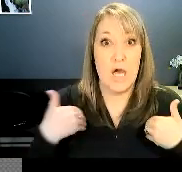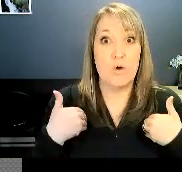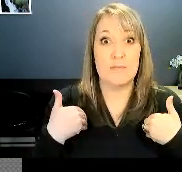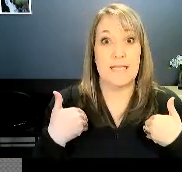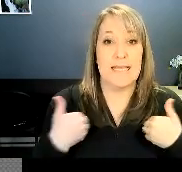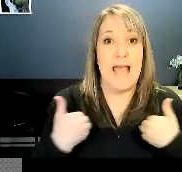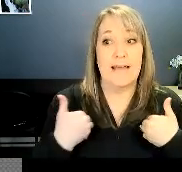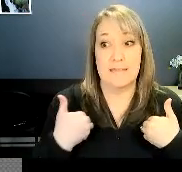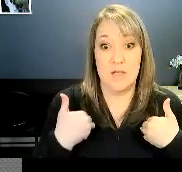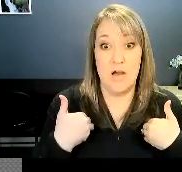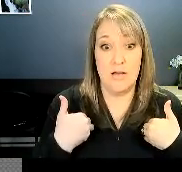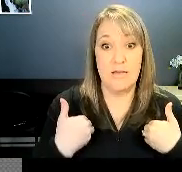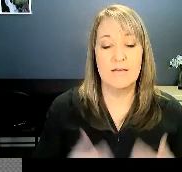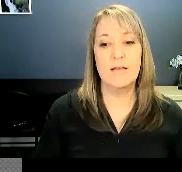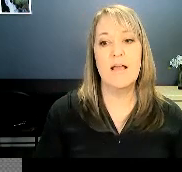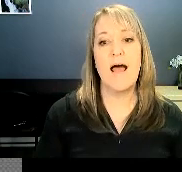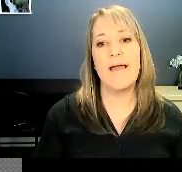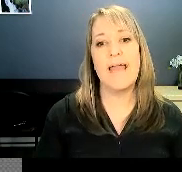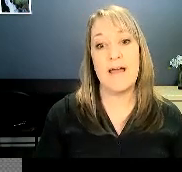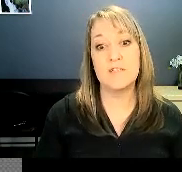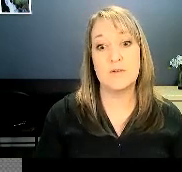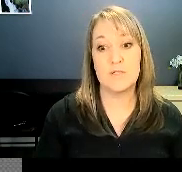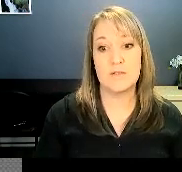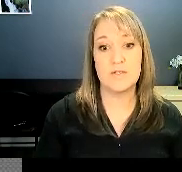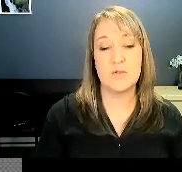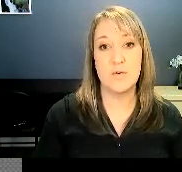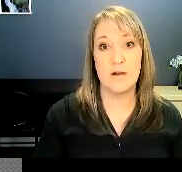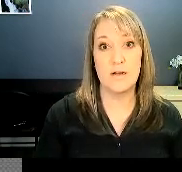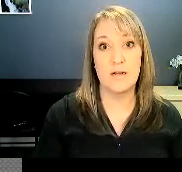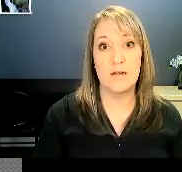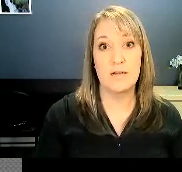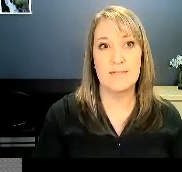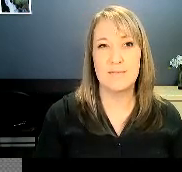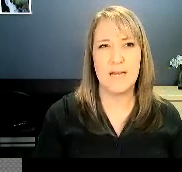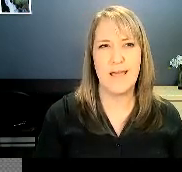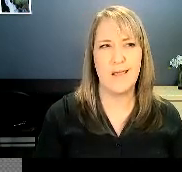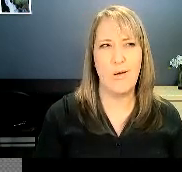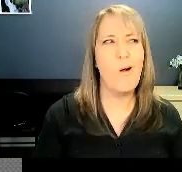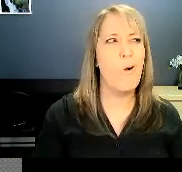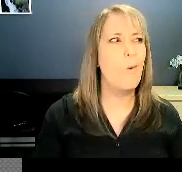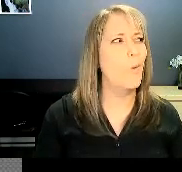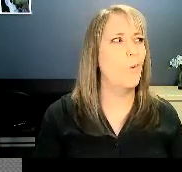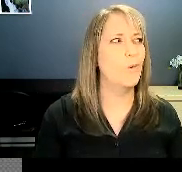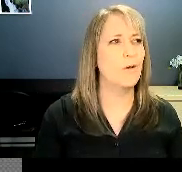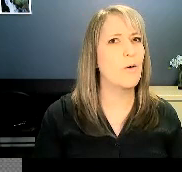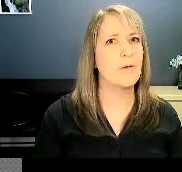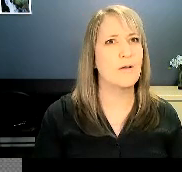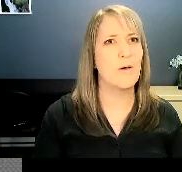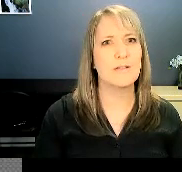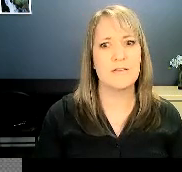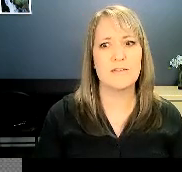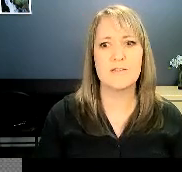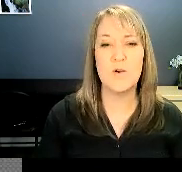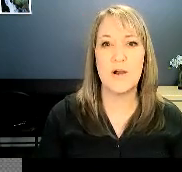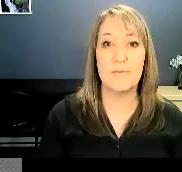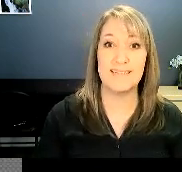meaning he owns it, he has a dog. I have to go to the store doesn't mean I own